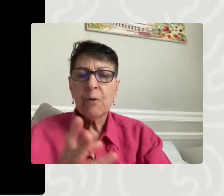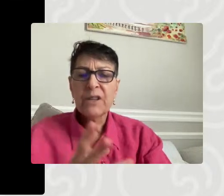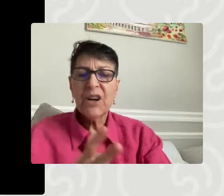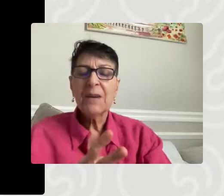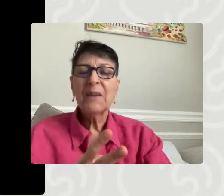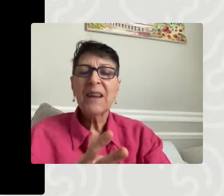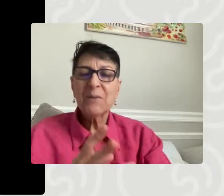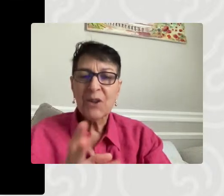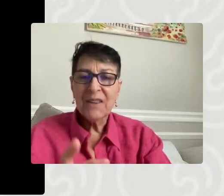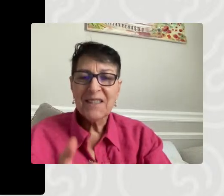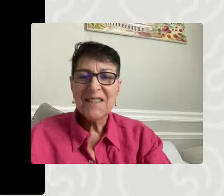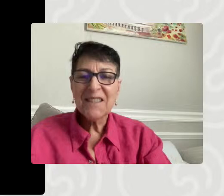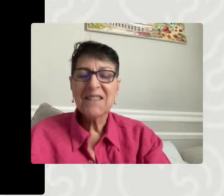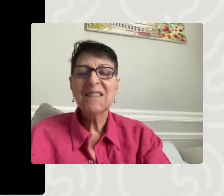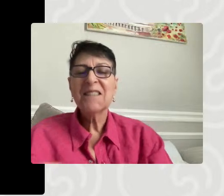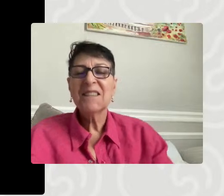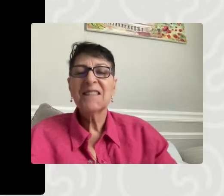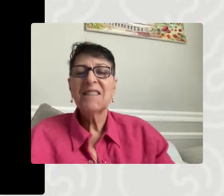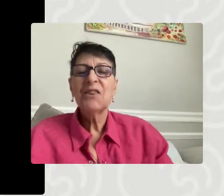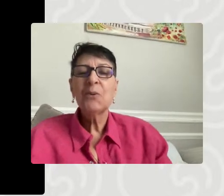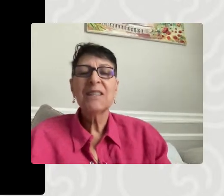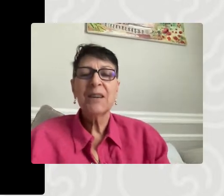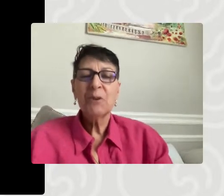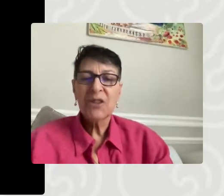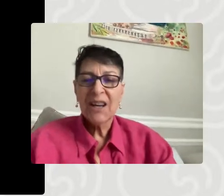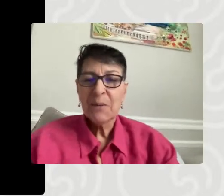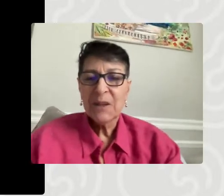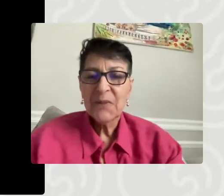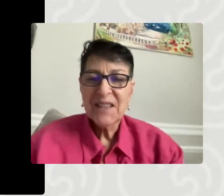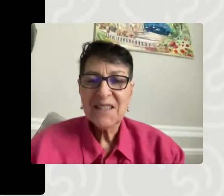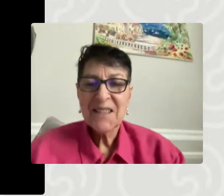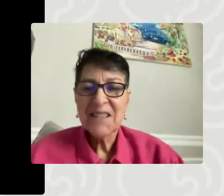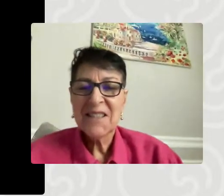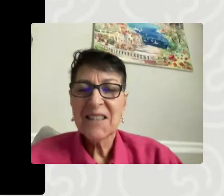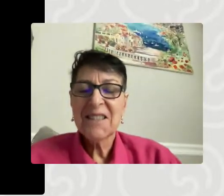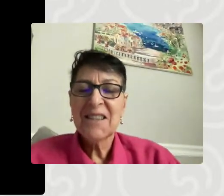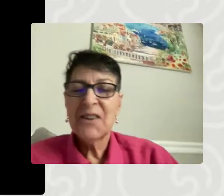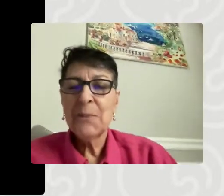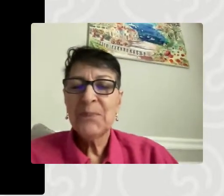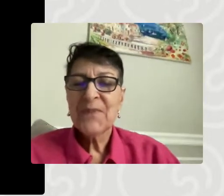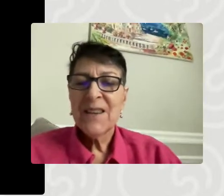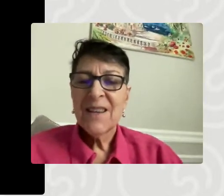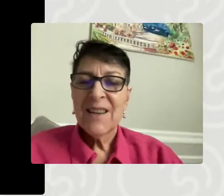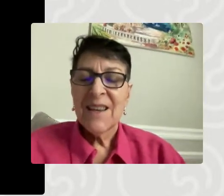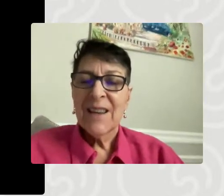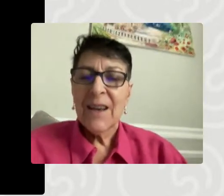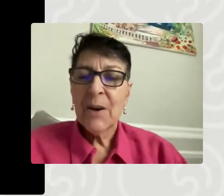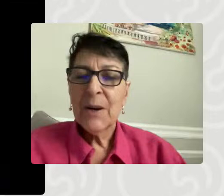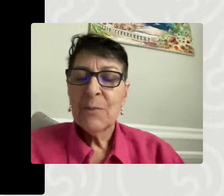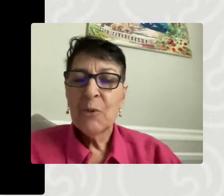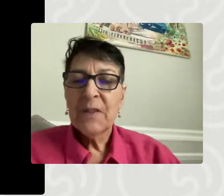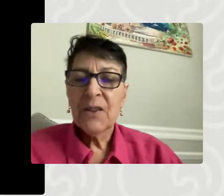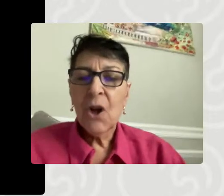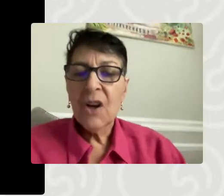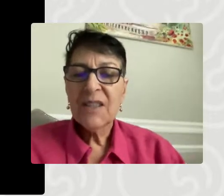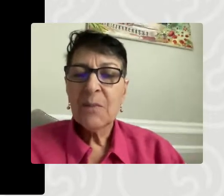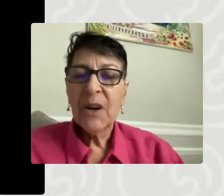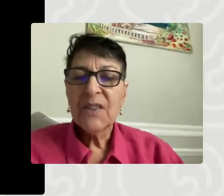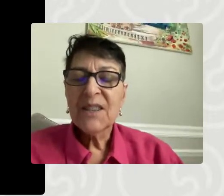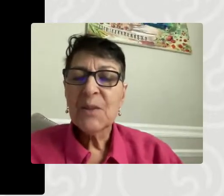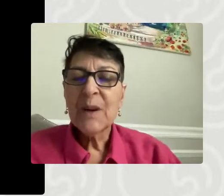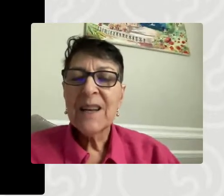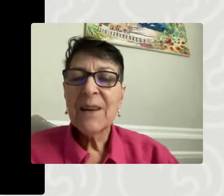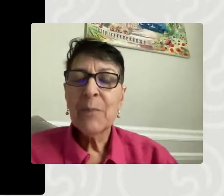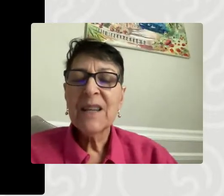but before we talk about that, I'm sorry, this is statistics in the U.S. I will talk about these statistics with the laws